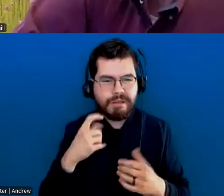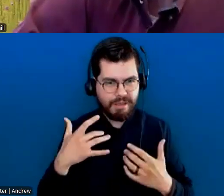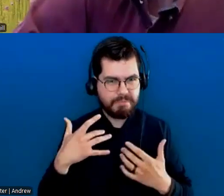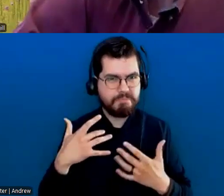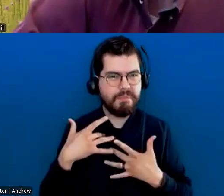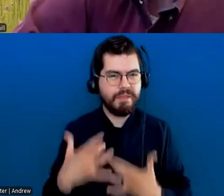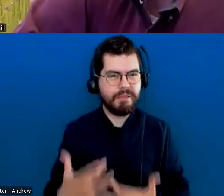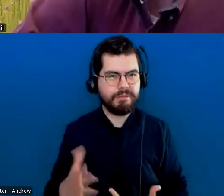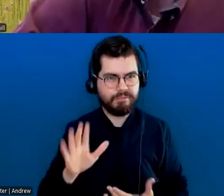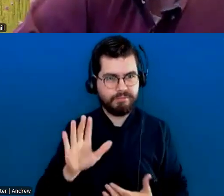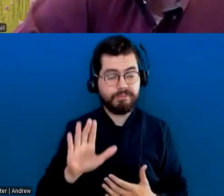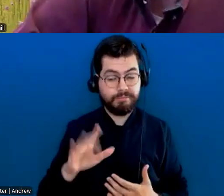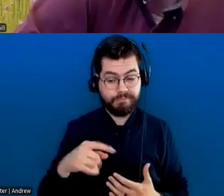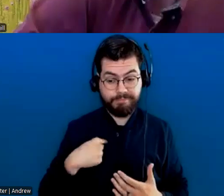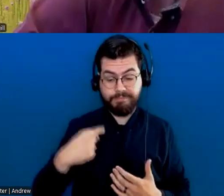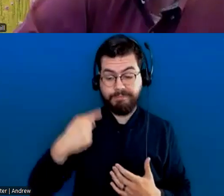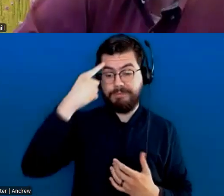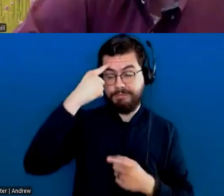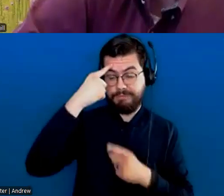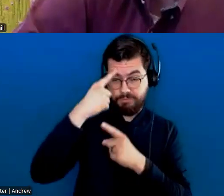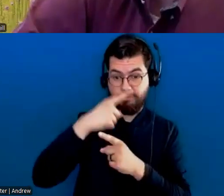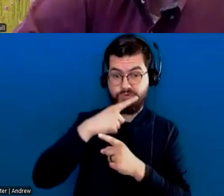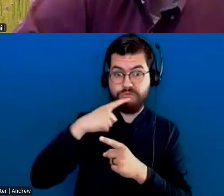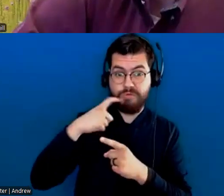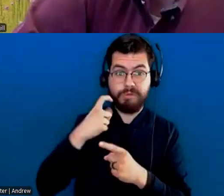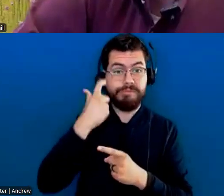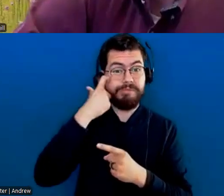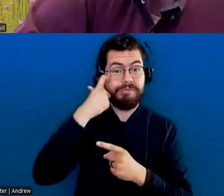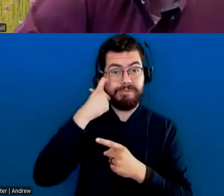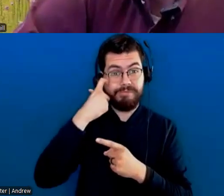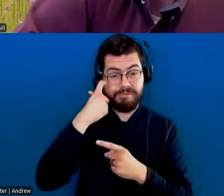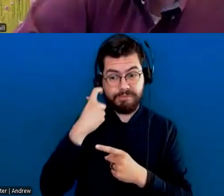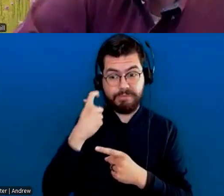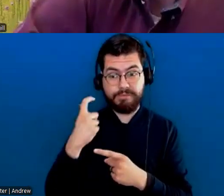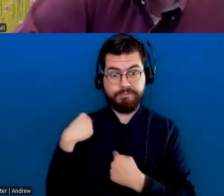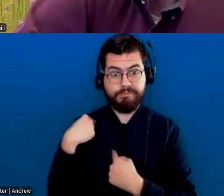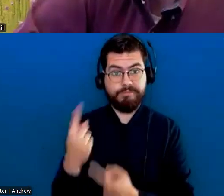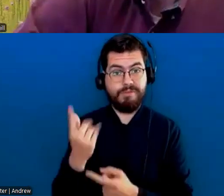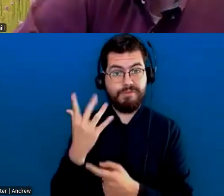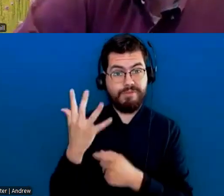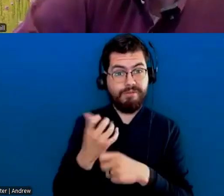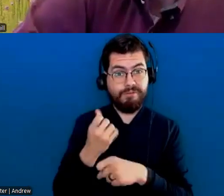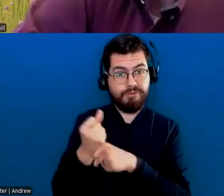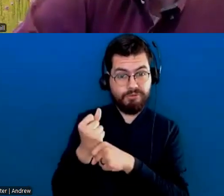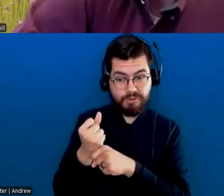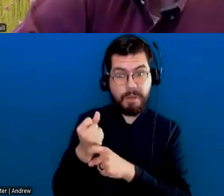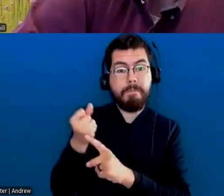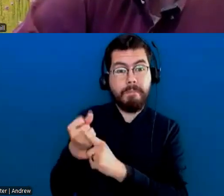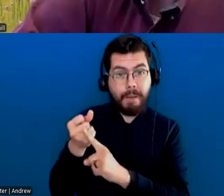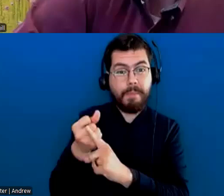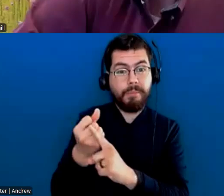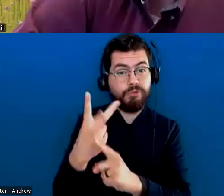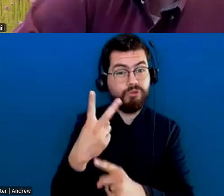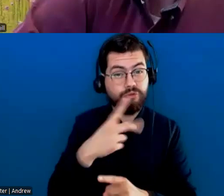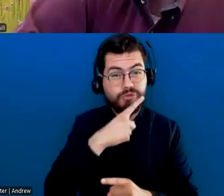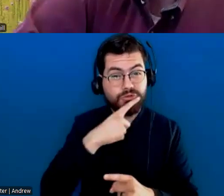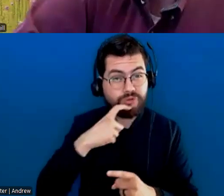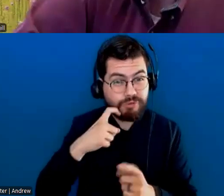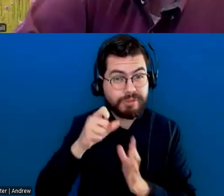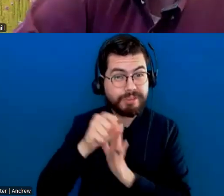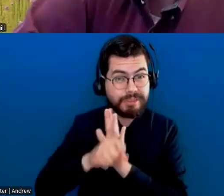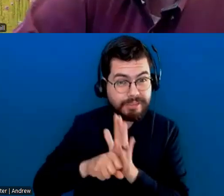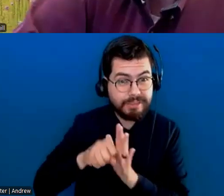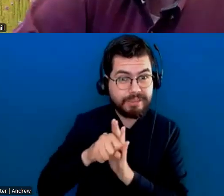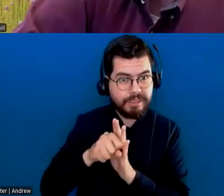off of two record-setting droughts in the last 5 years. It causes significant amount of mortality,